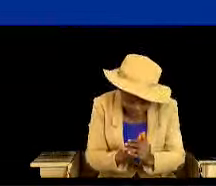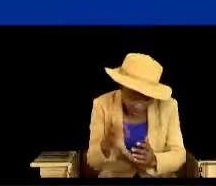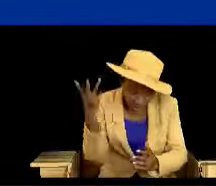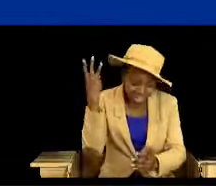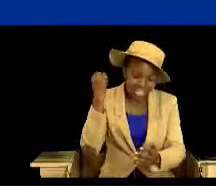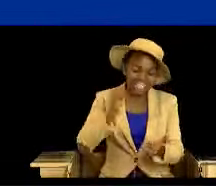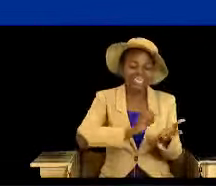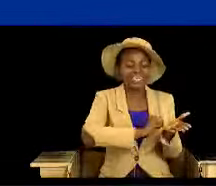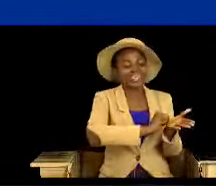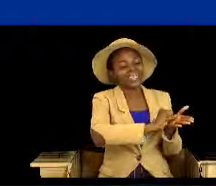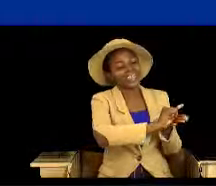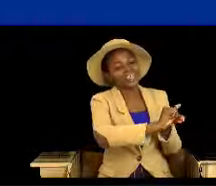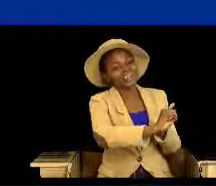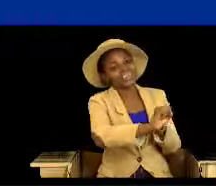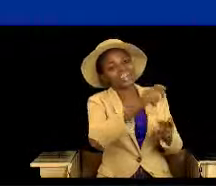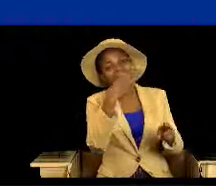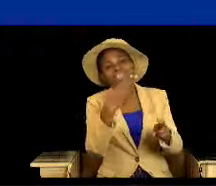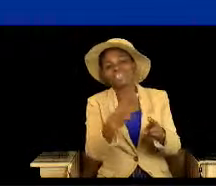adore